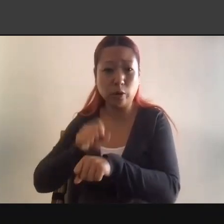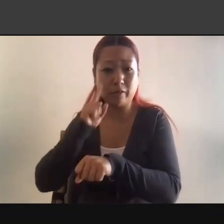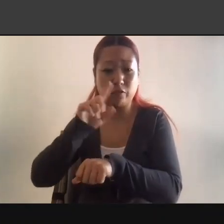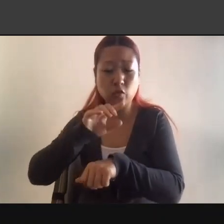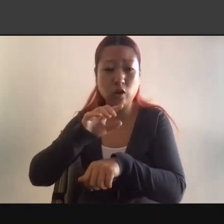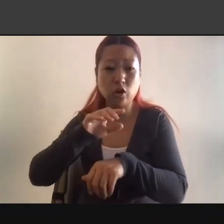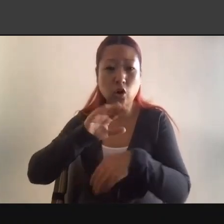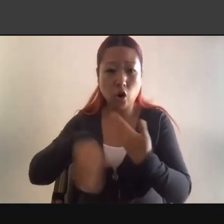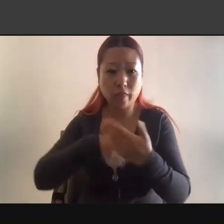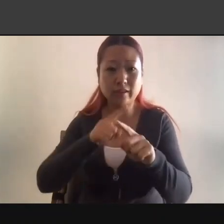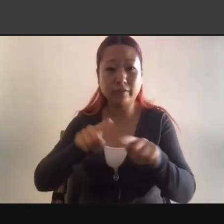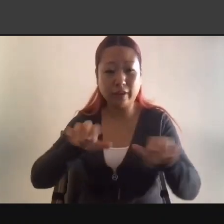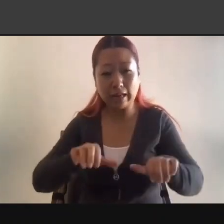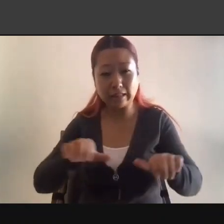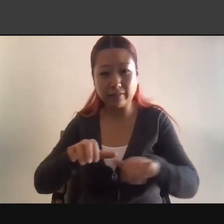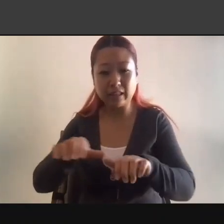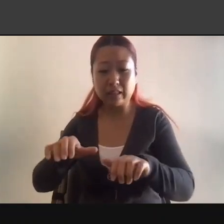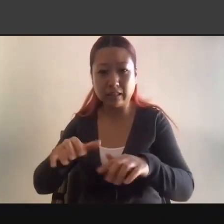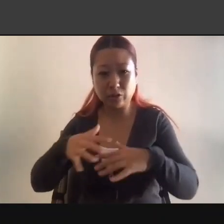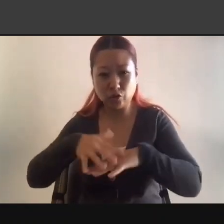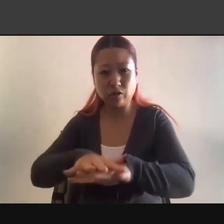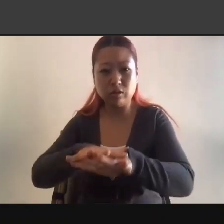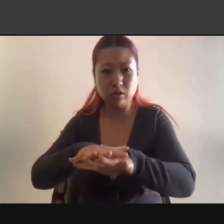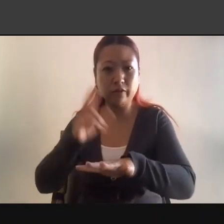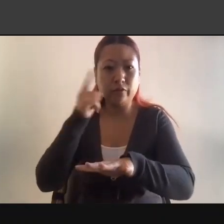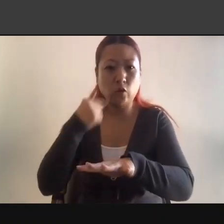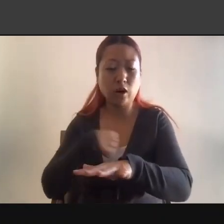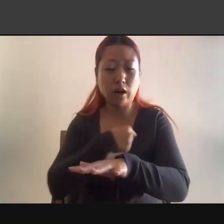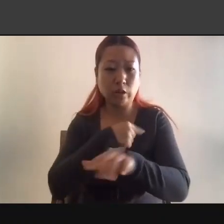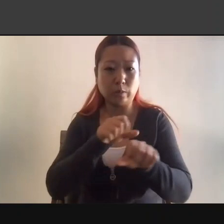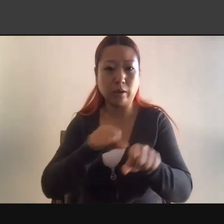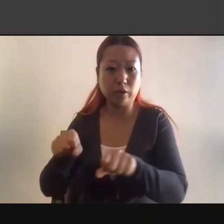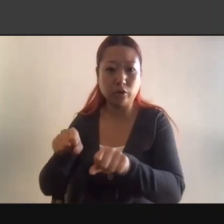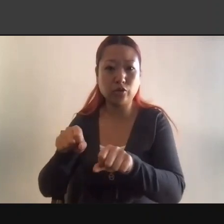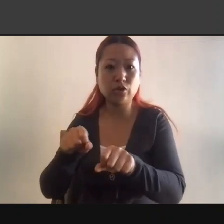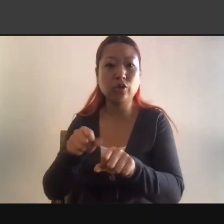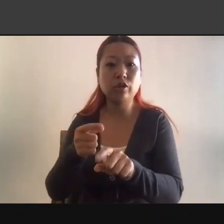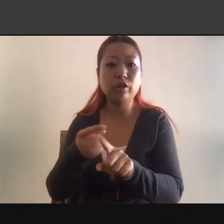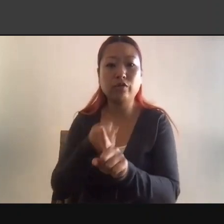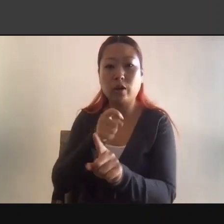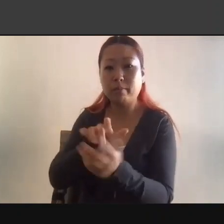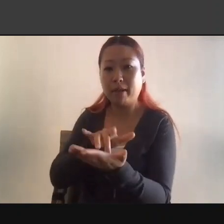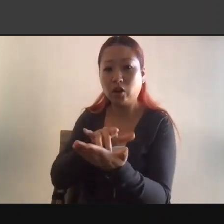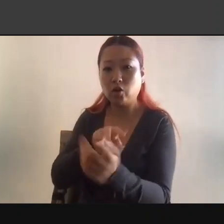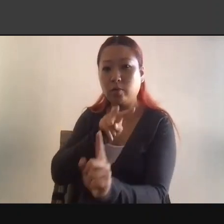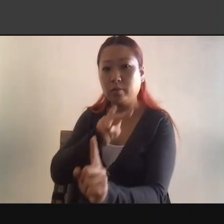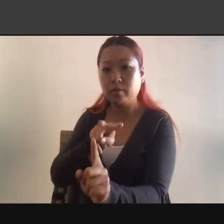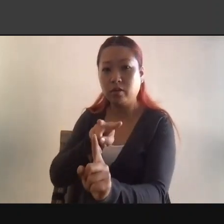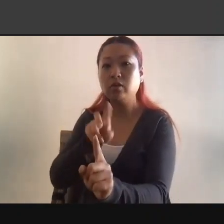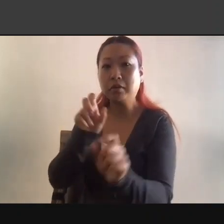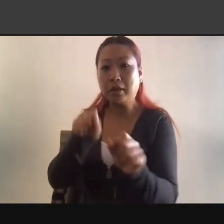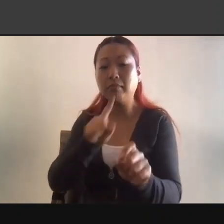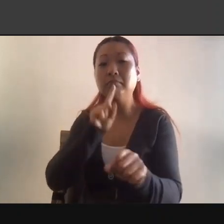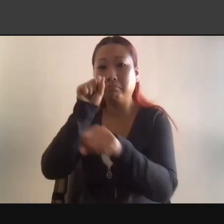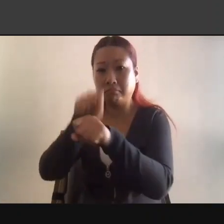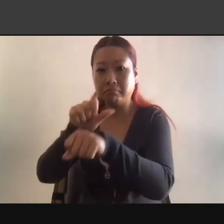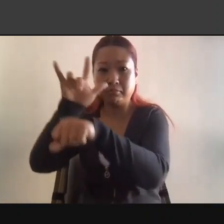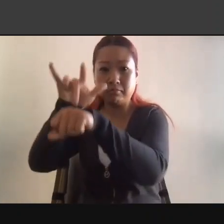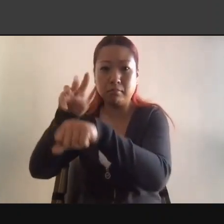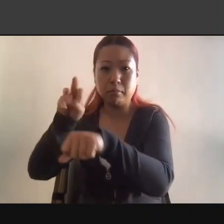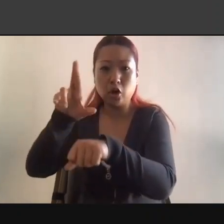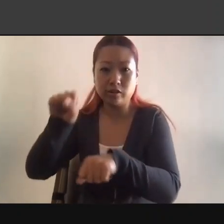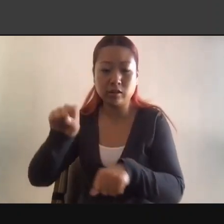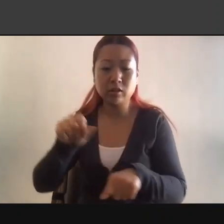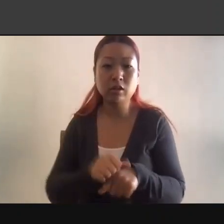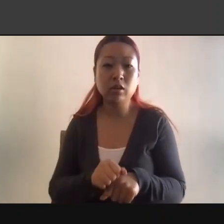activities that are necessary for us to be, from a biomedical standpoint, to move on to Mars.